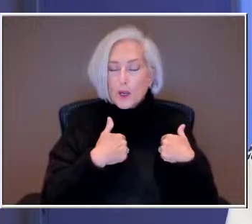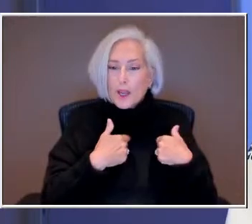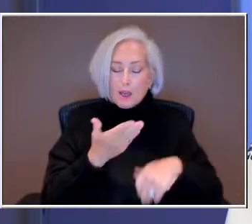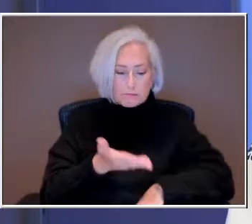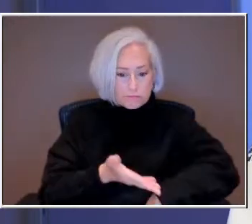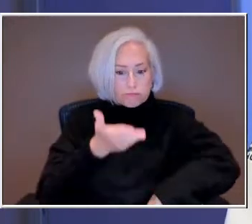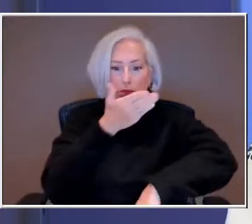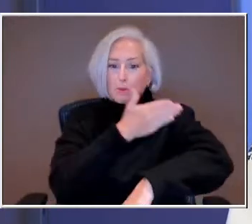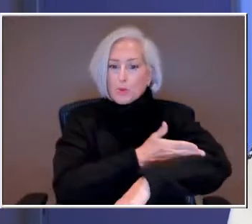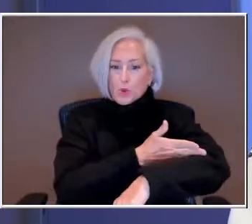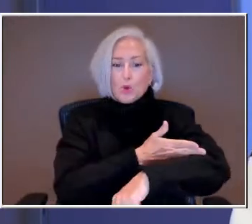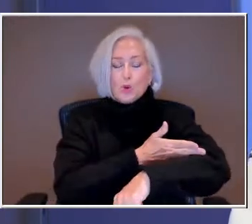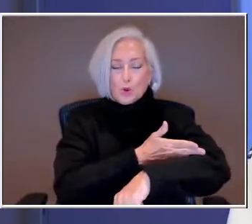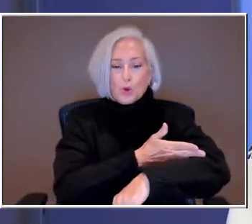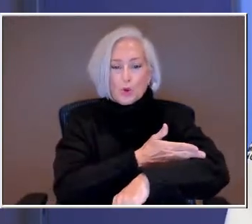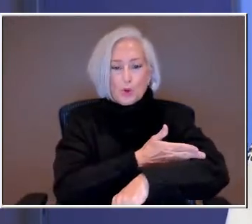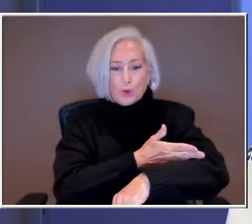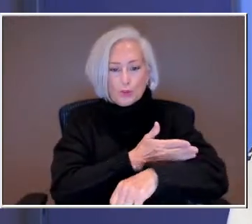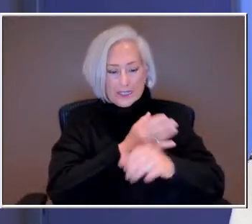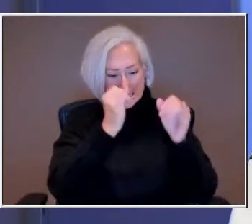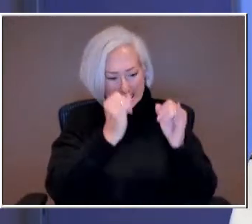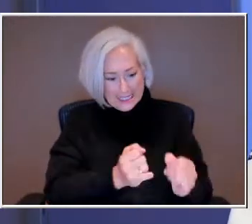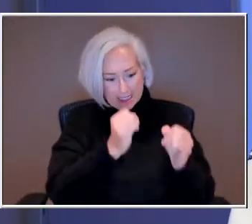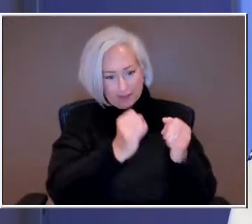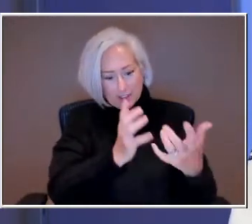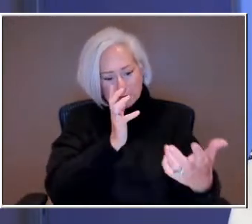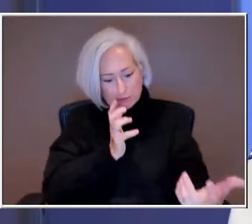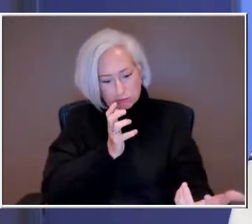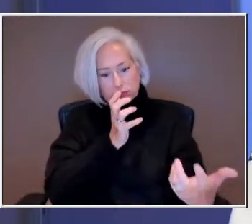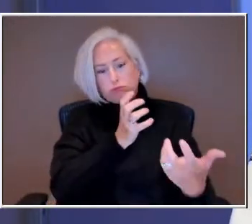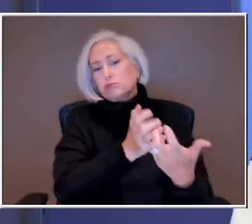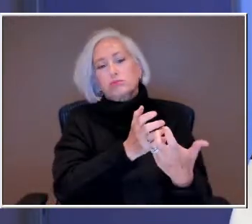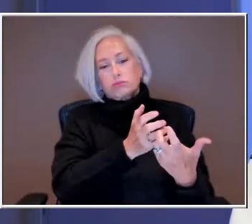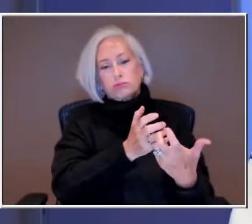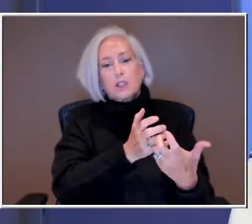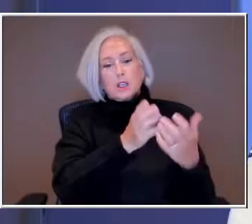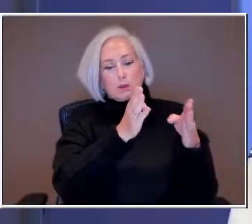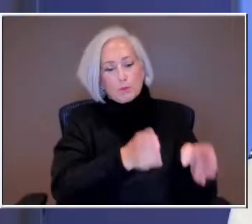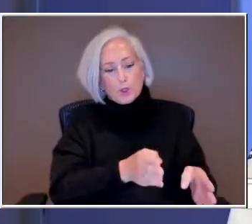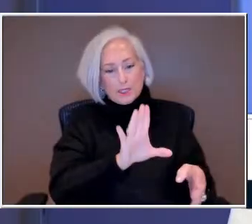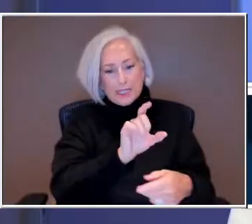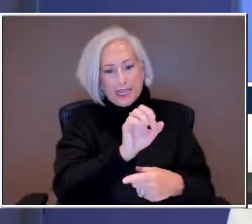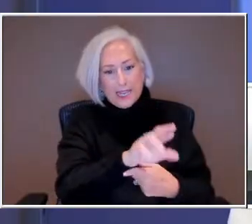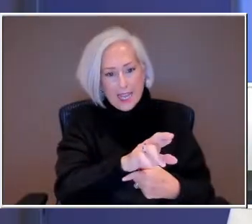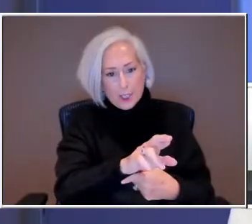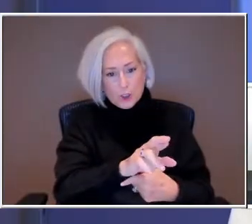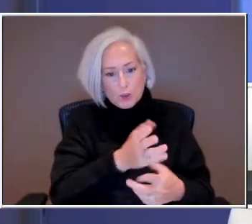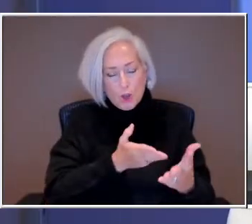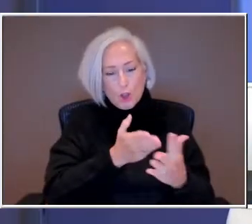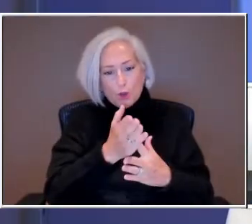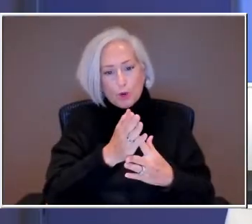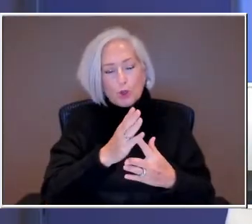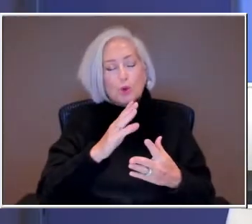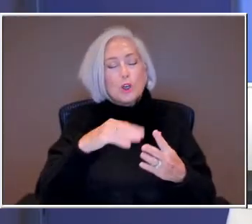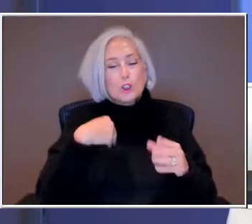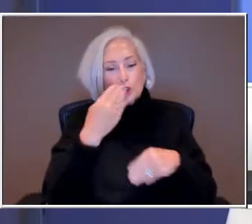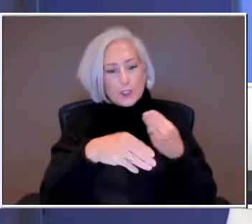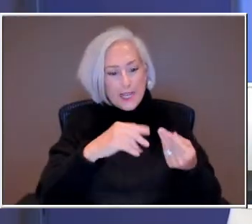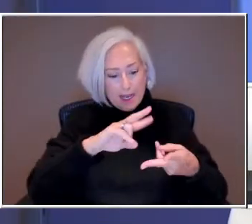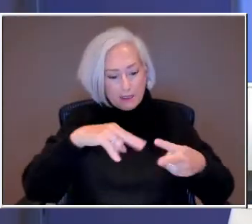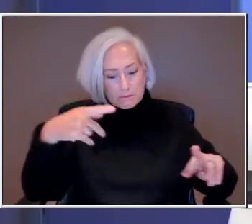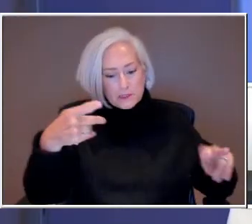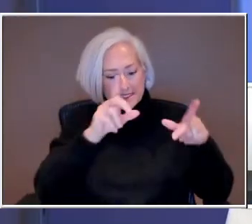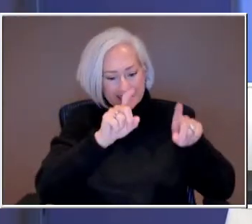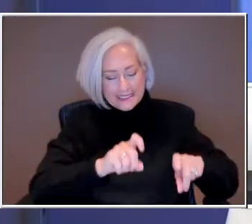getting kind of an individualized kind of profile of people's cancers through genetic testing and genetic sequencing. And now we have